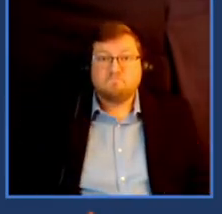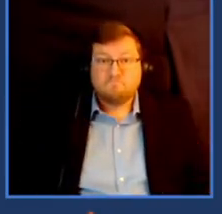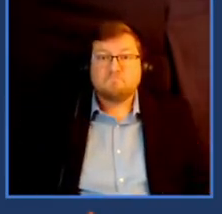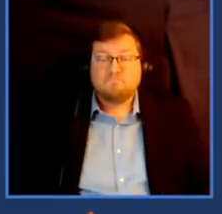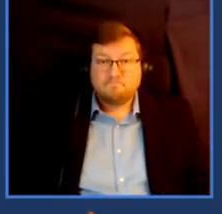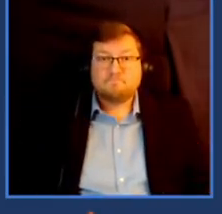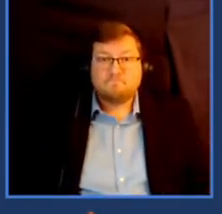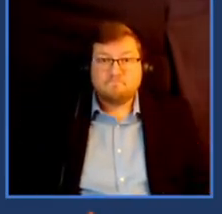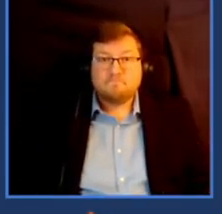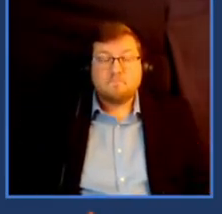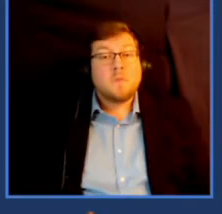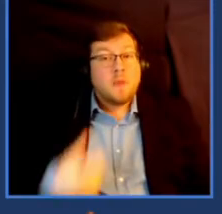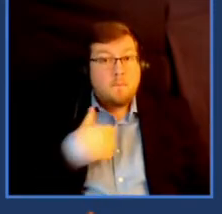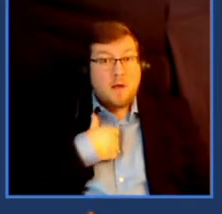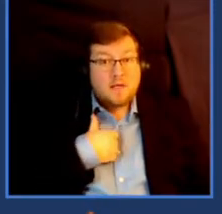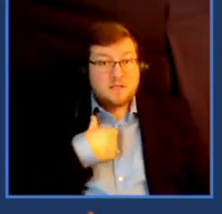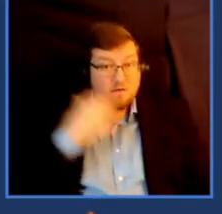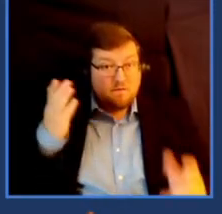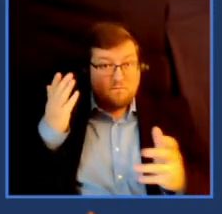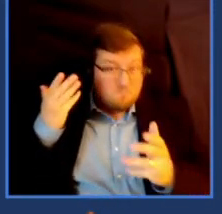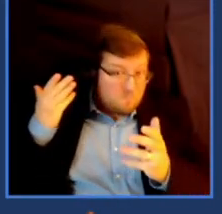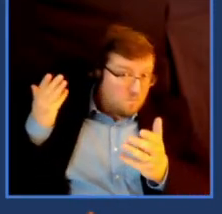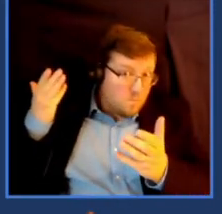I got there through